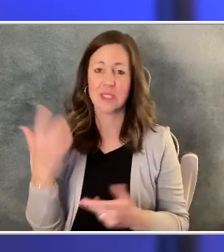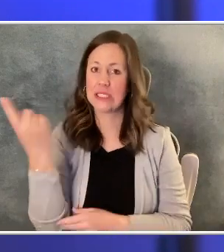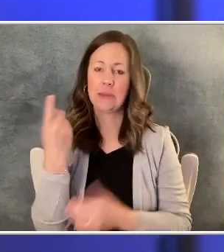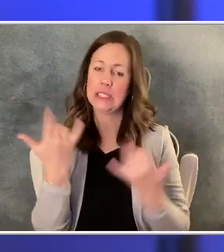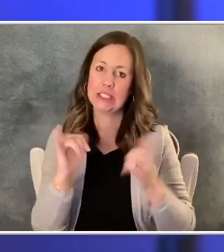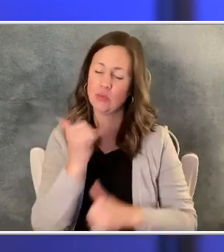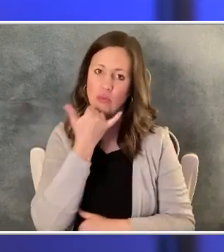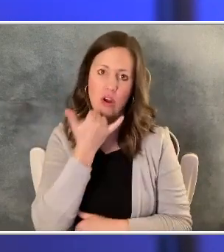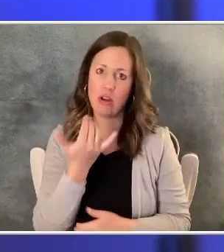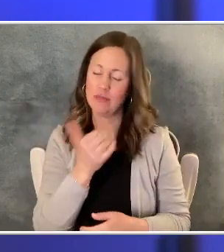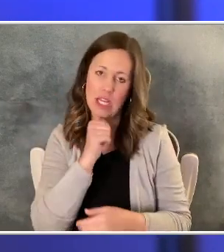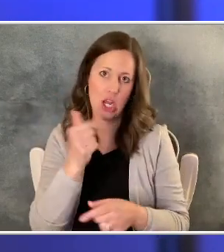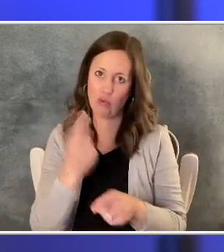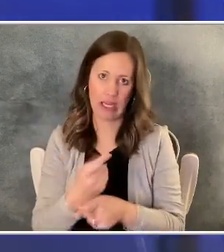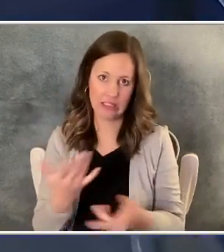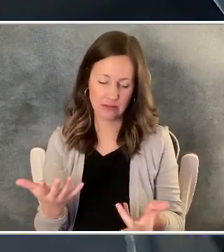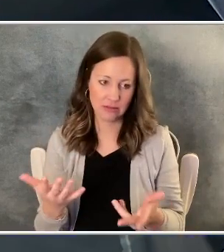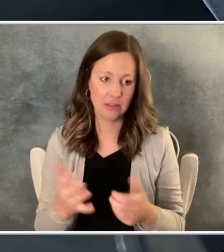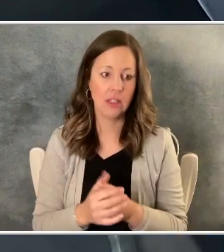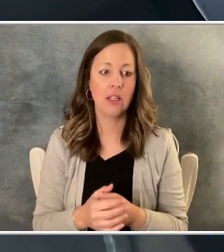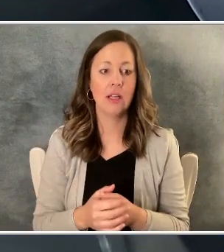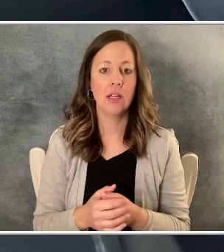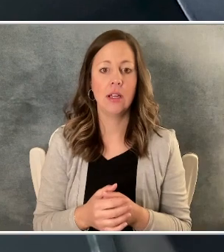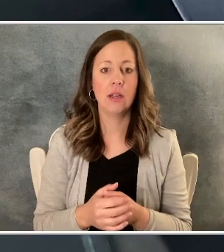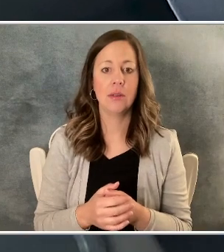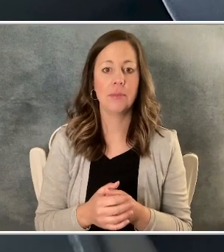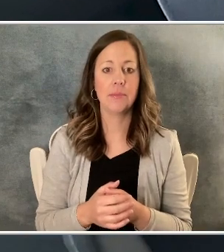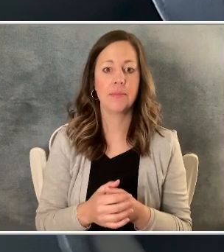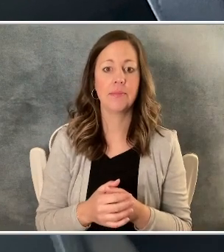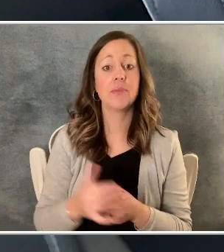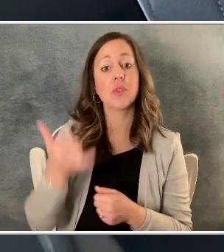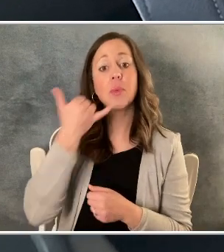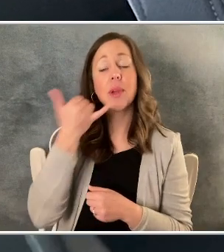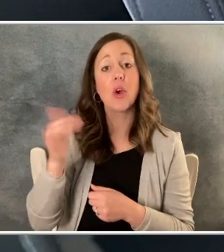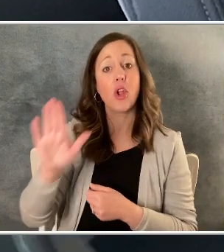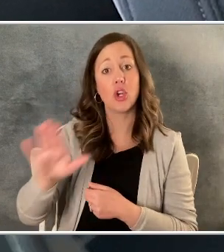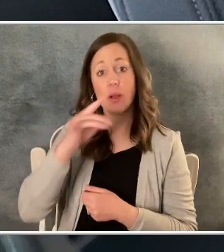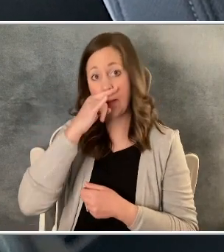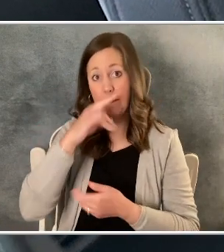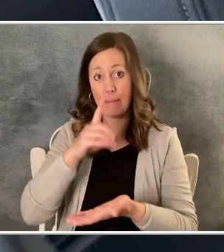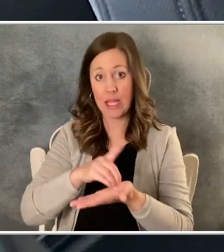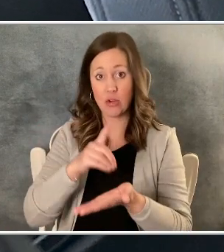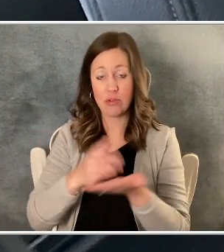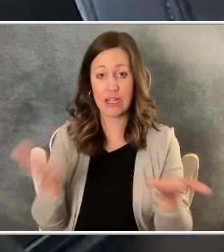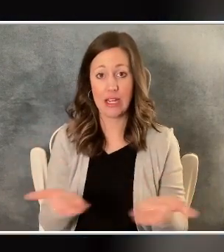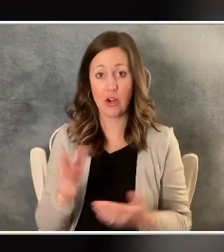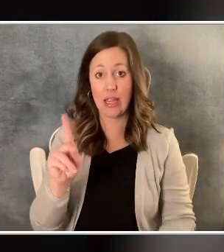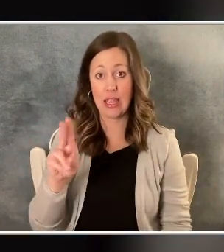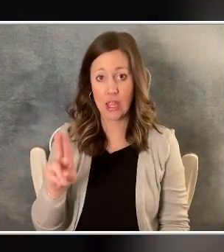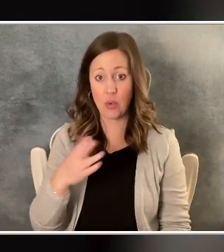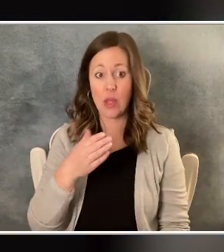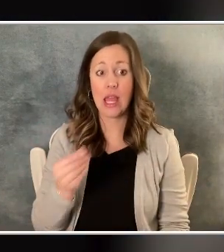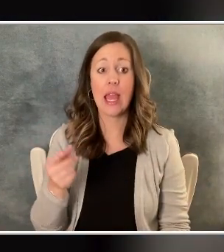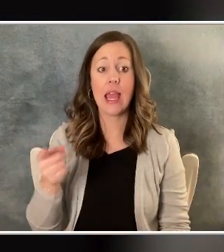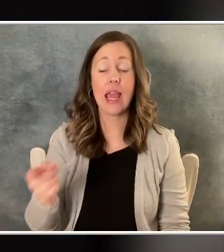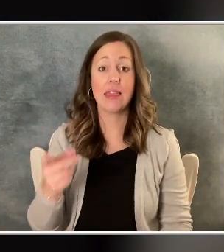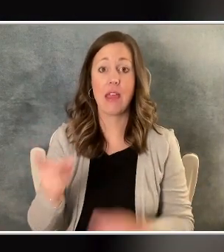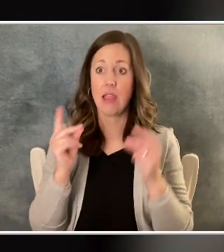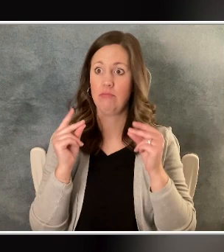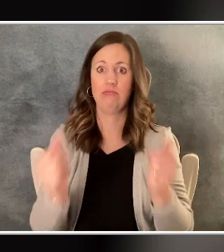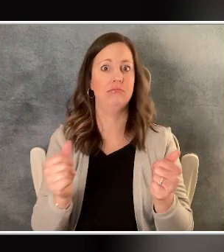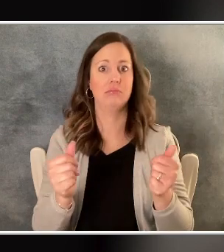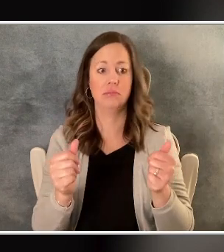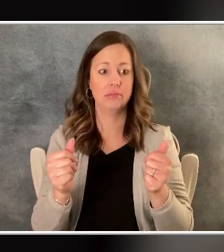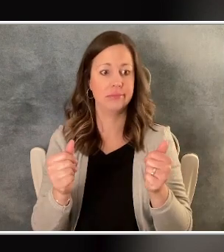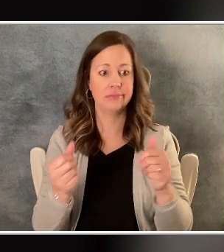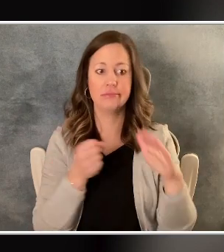seem right. So we called her pediatrician here at KU, and they directly admitted her here, and she